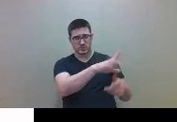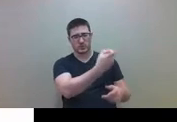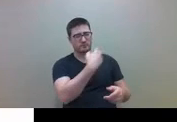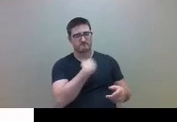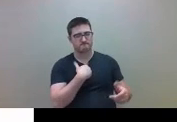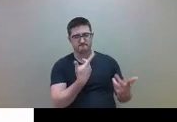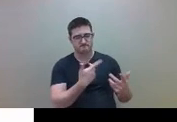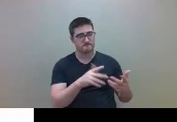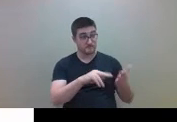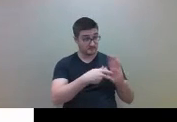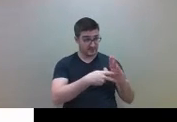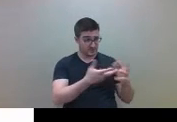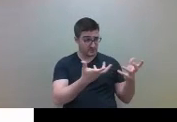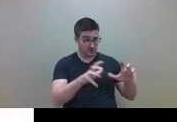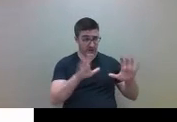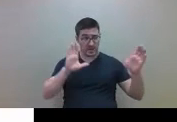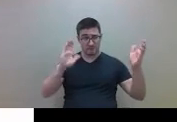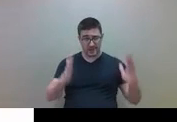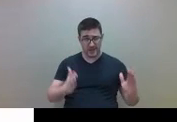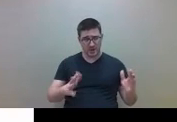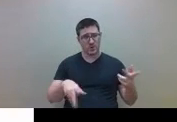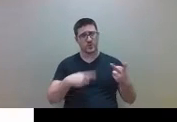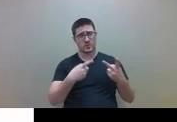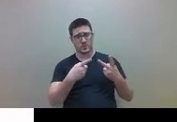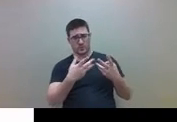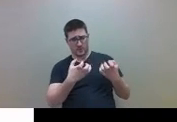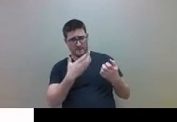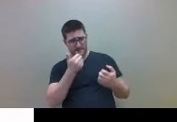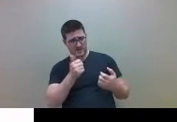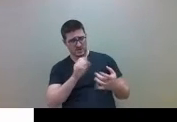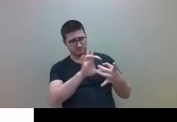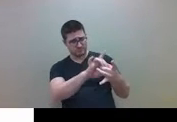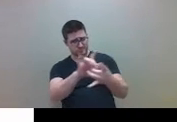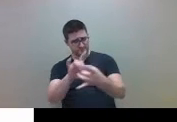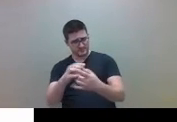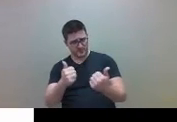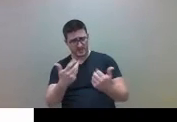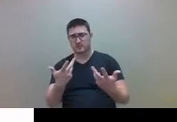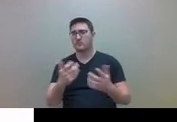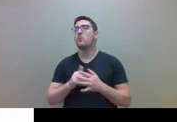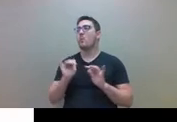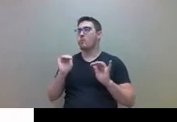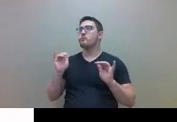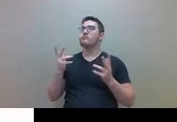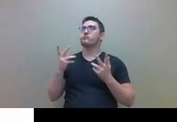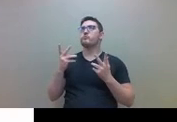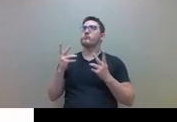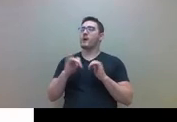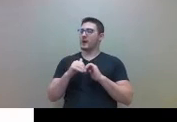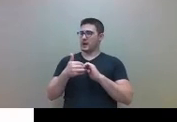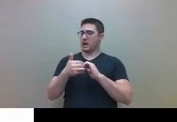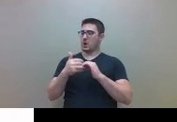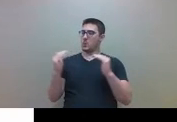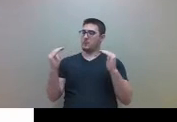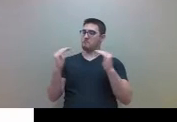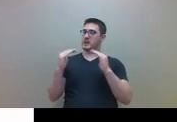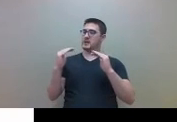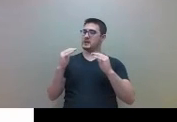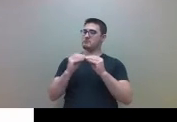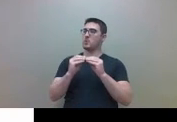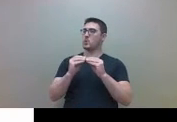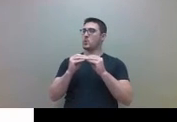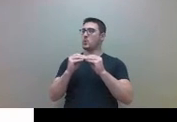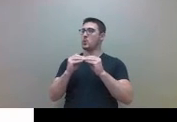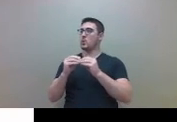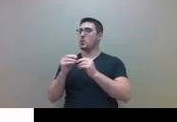Sort of figuring out, I guess, what your balance is, and how to make time without feeling like you're